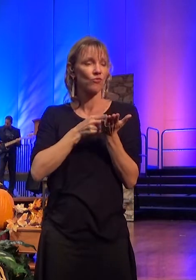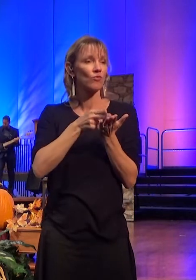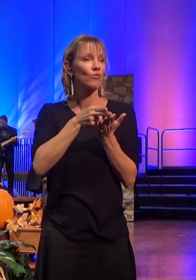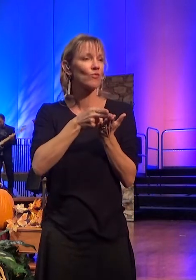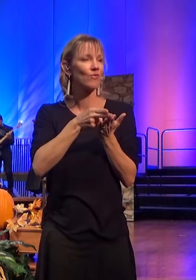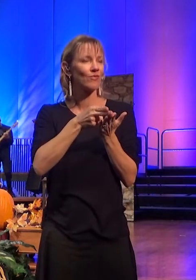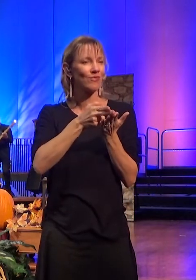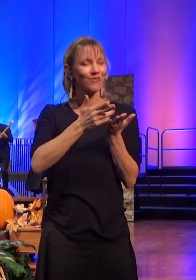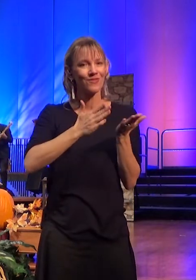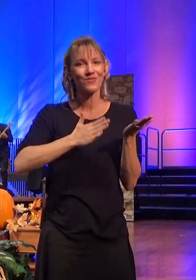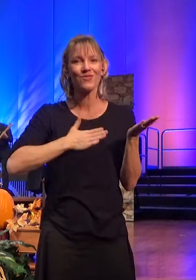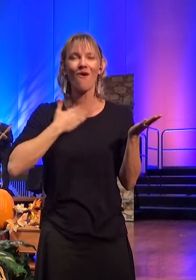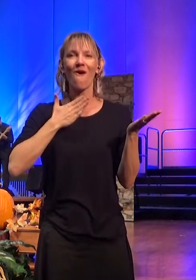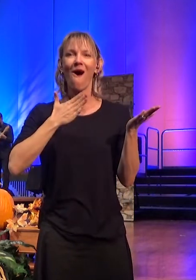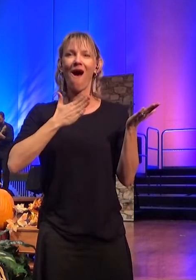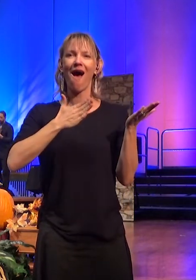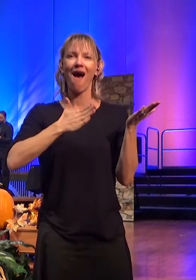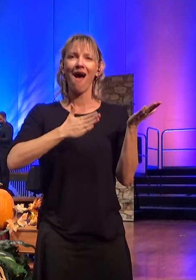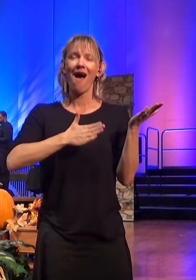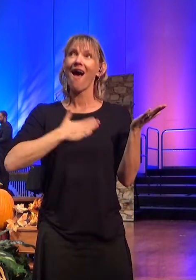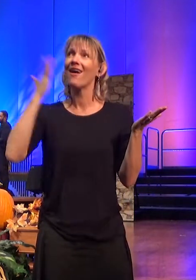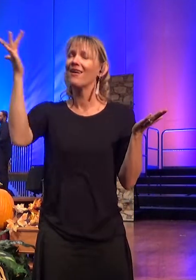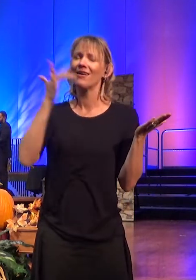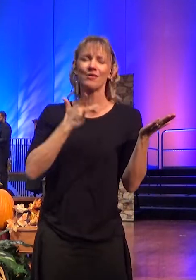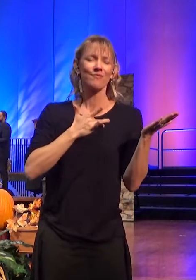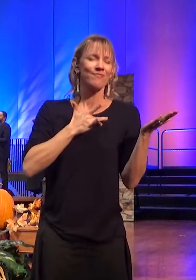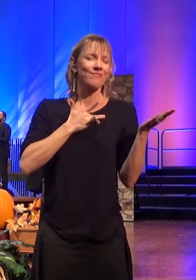of truth and joy.